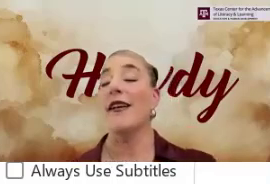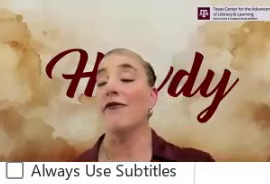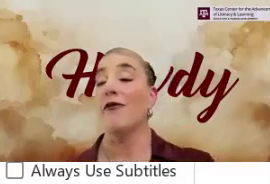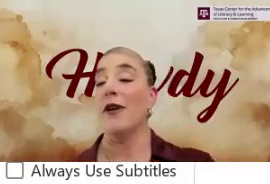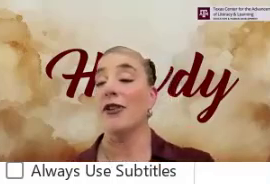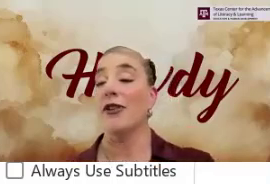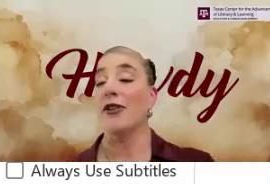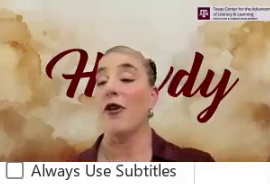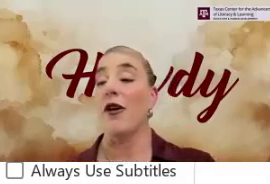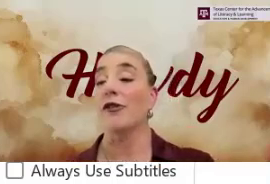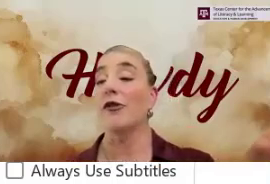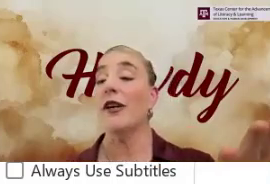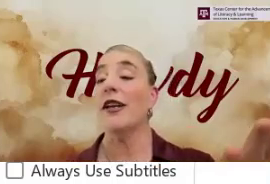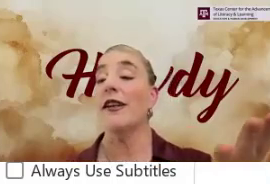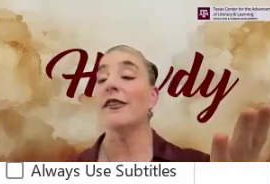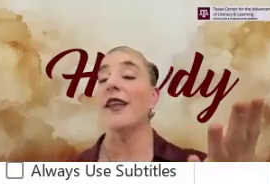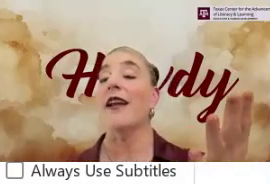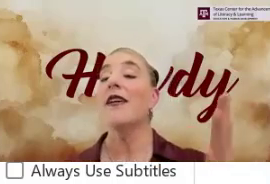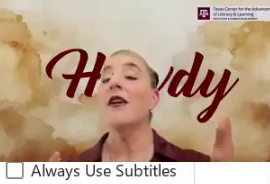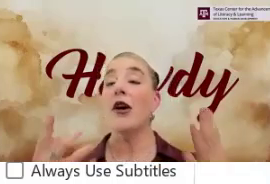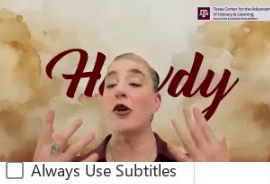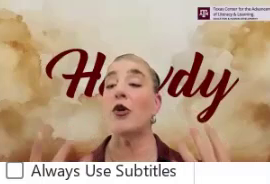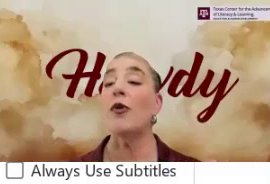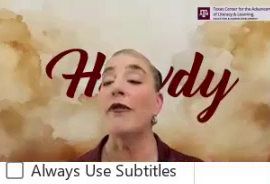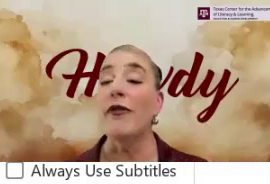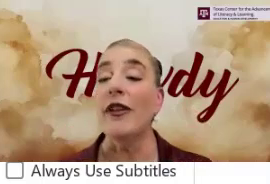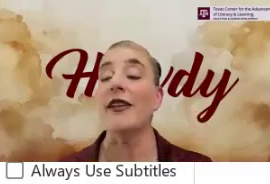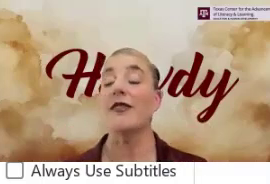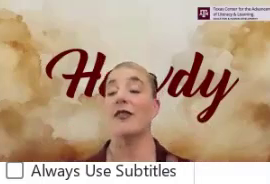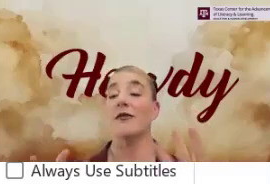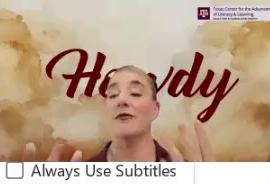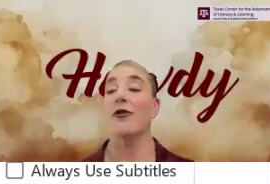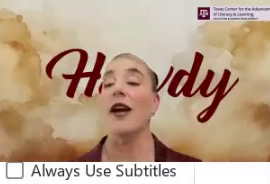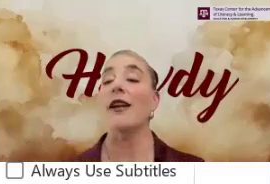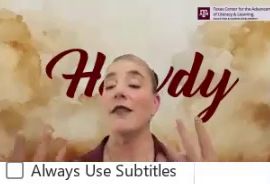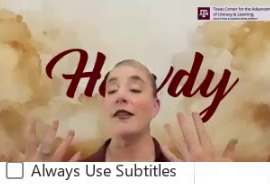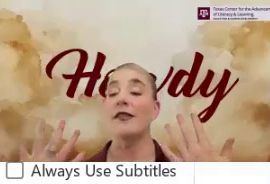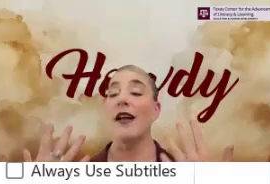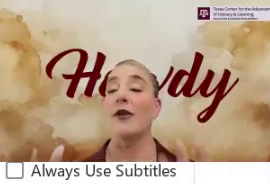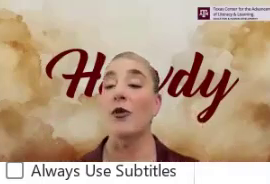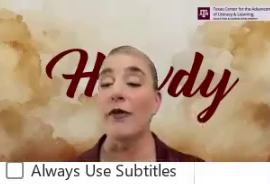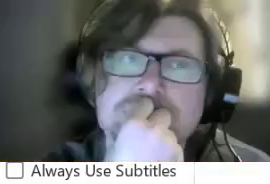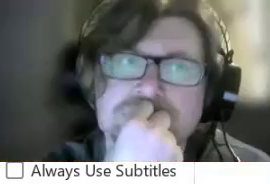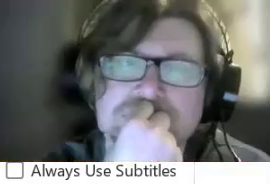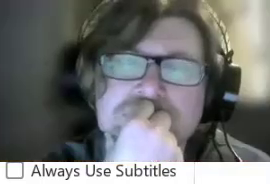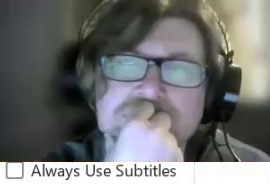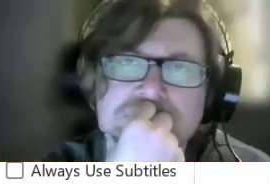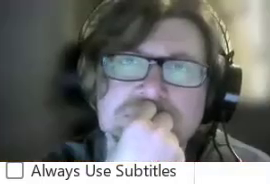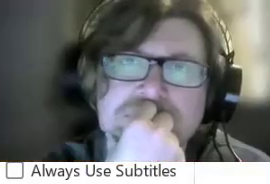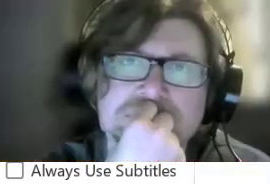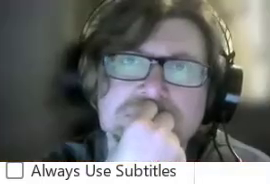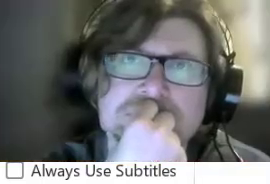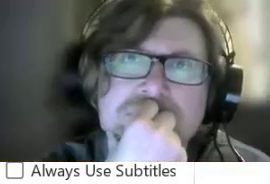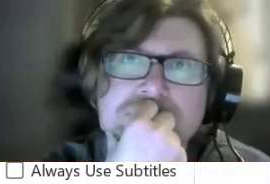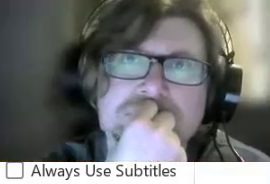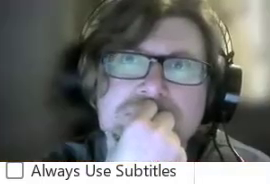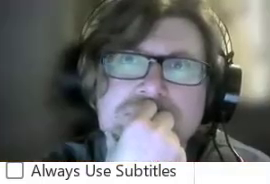to get that information across. So again, it's that equivalent, right? It's that equivalent